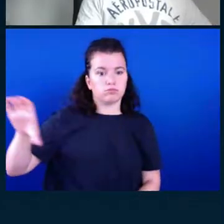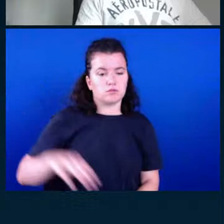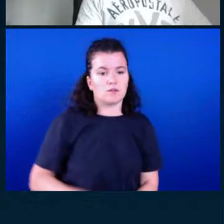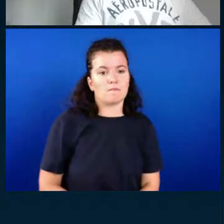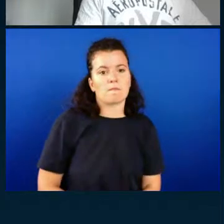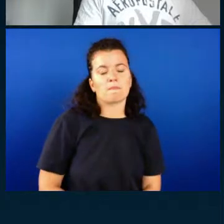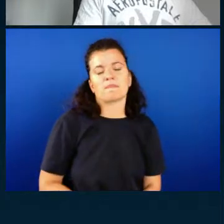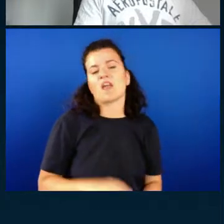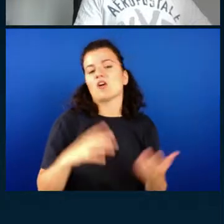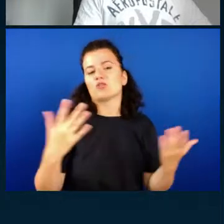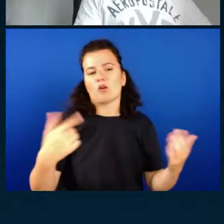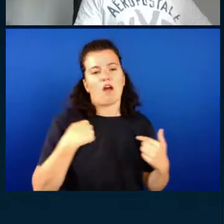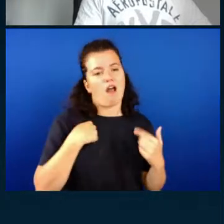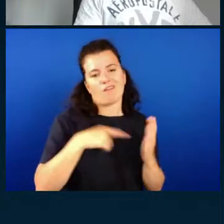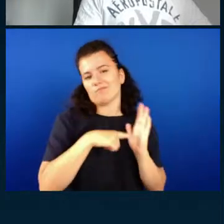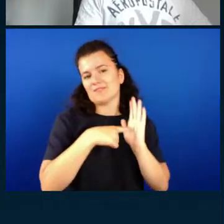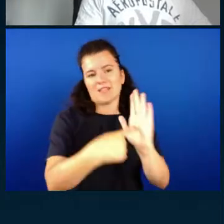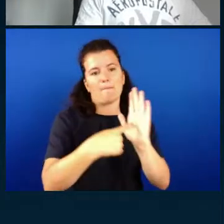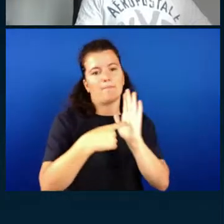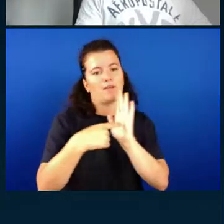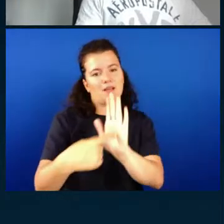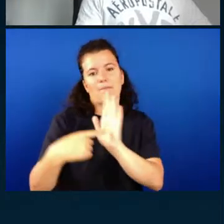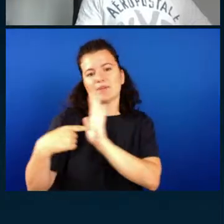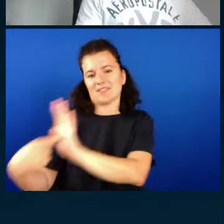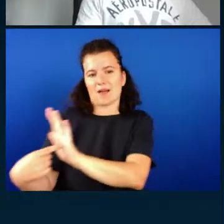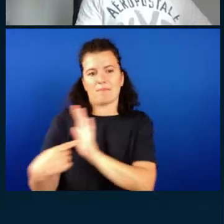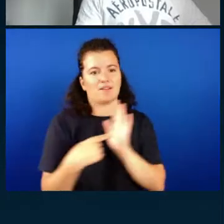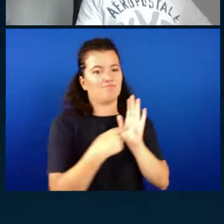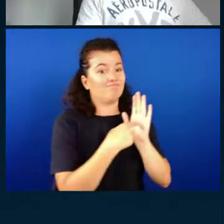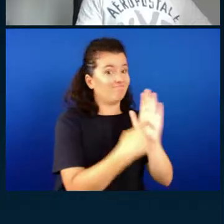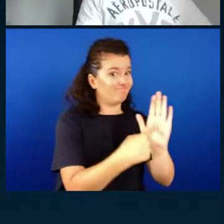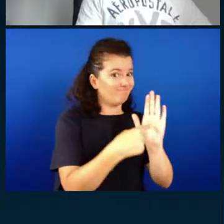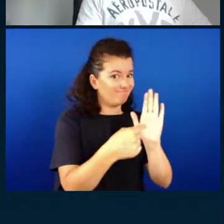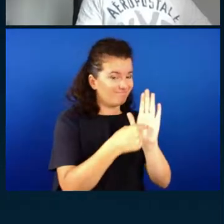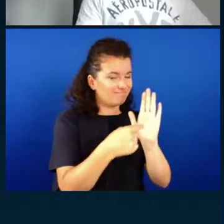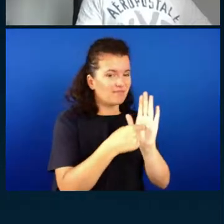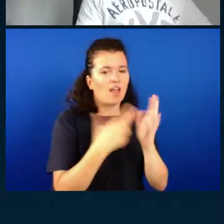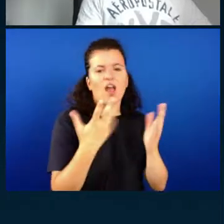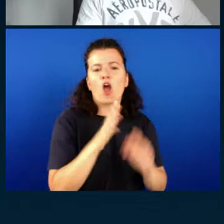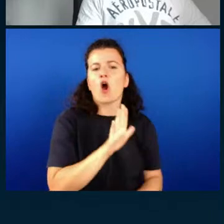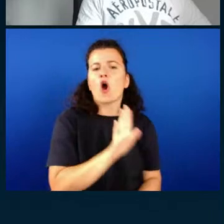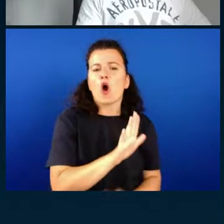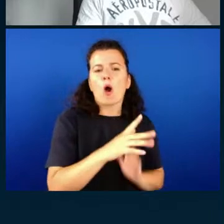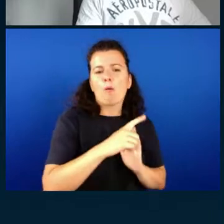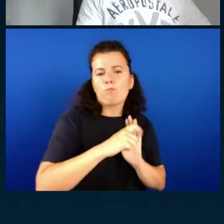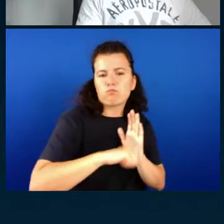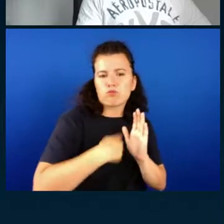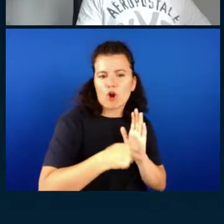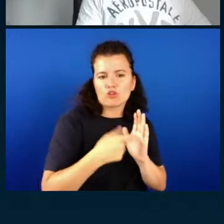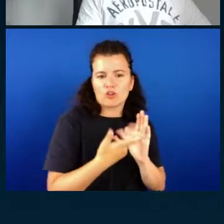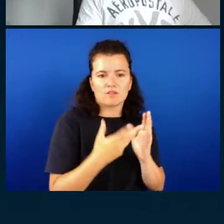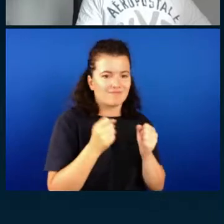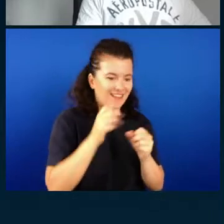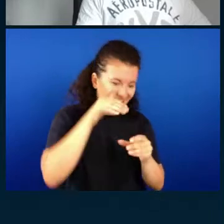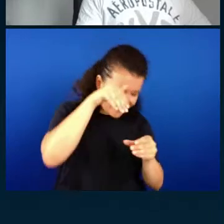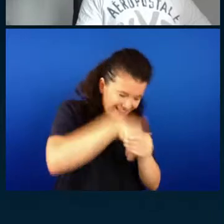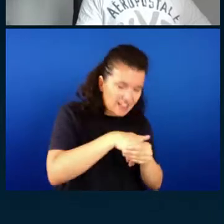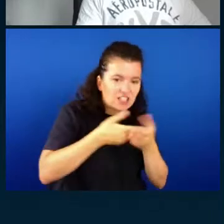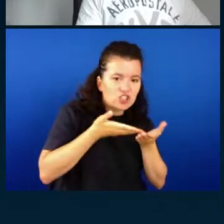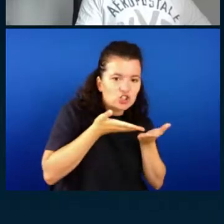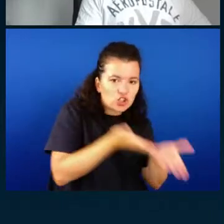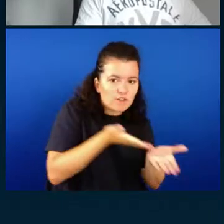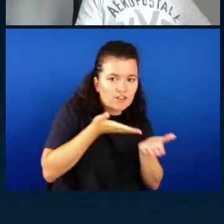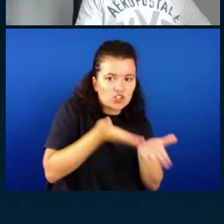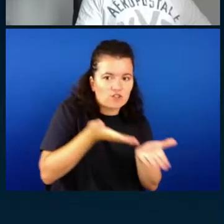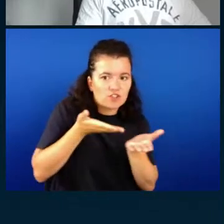some samples. So every project has specific services in them. So these